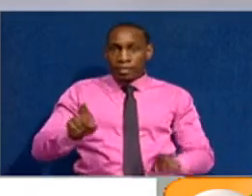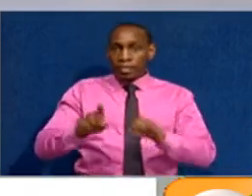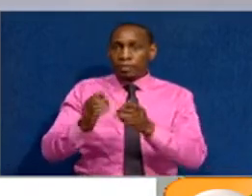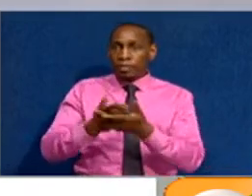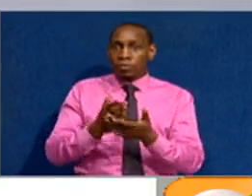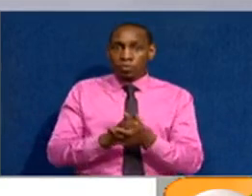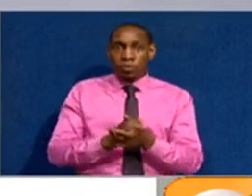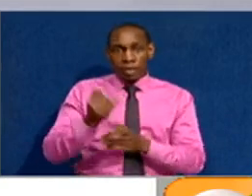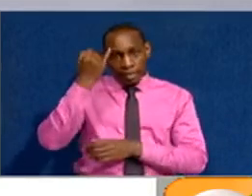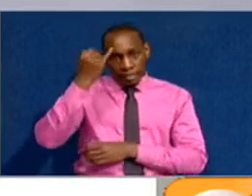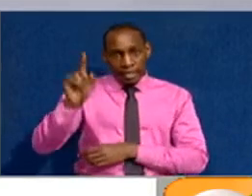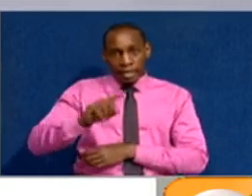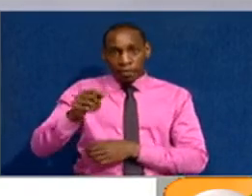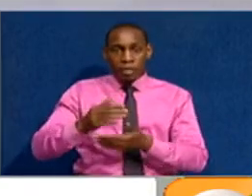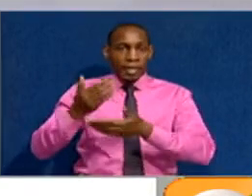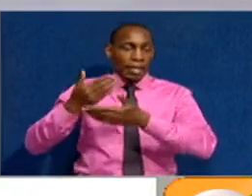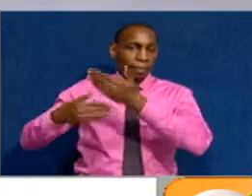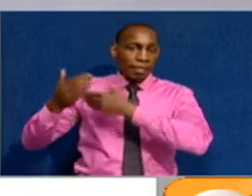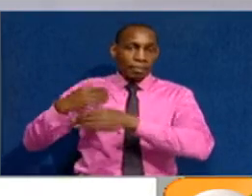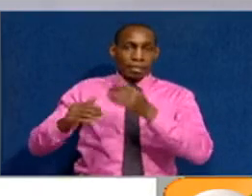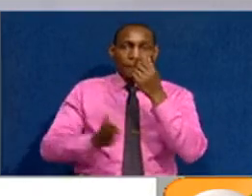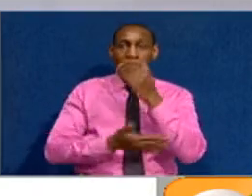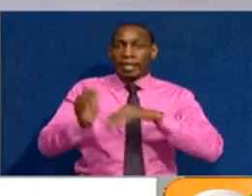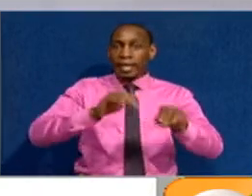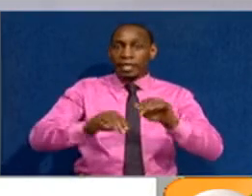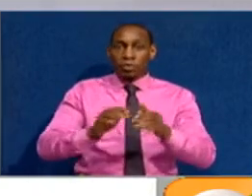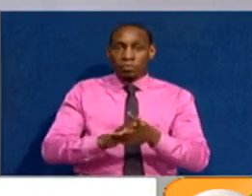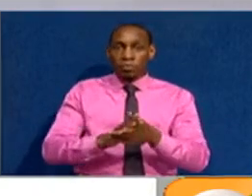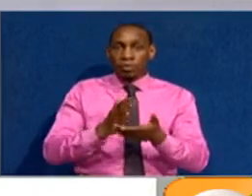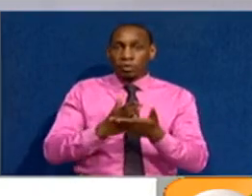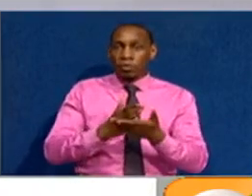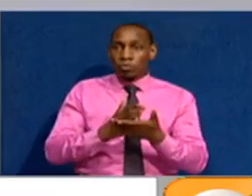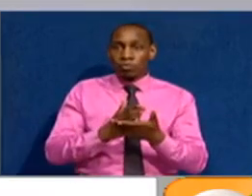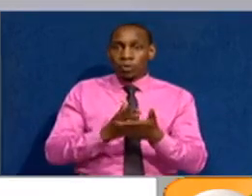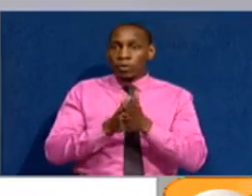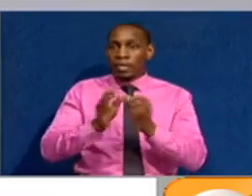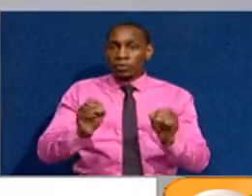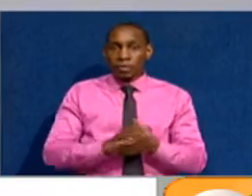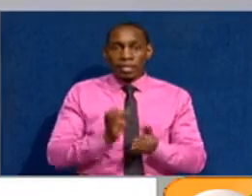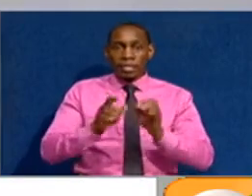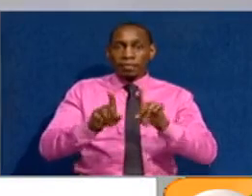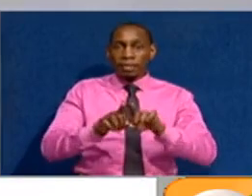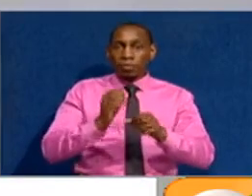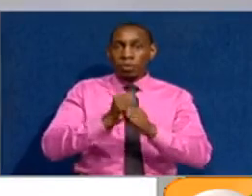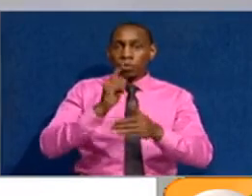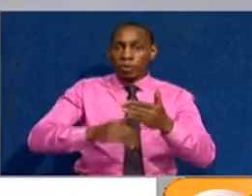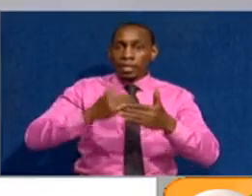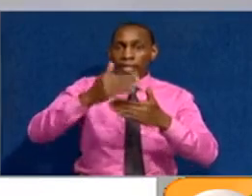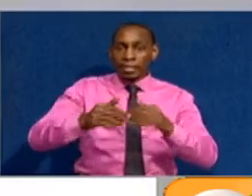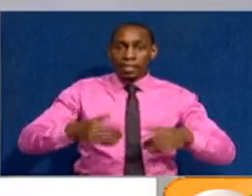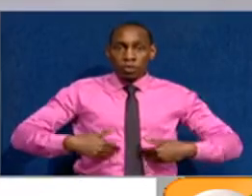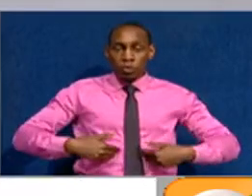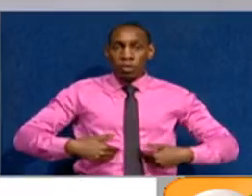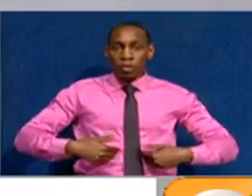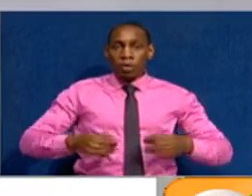they been so disillusioned by previous badly conducted elections that they have despaired? If so, what needs to be done to have them have